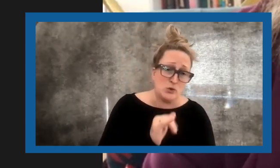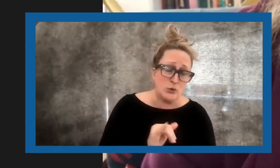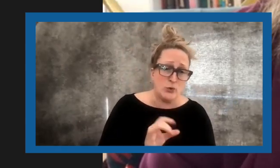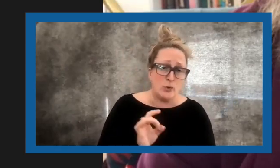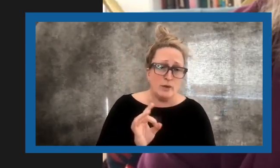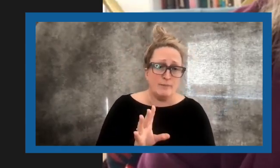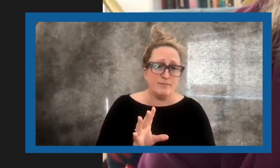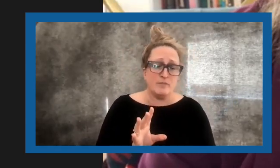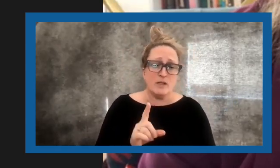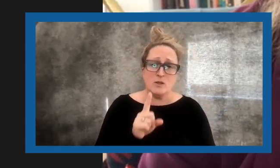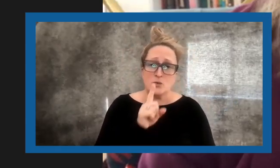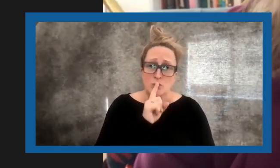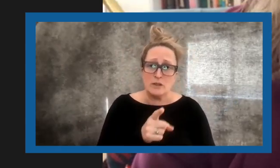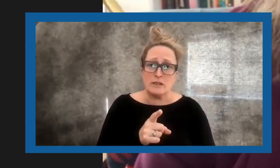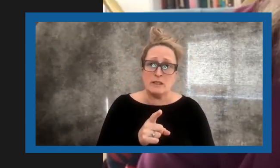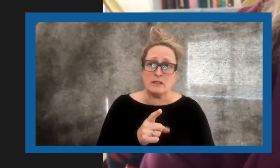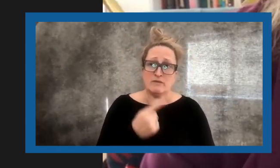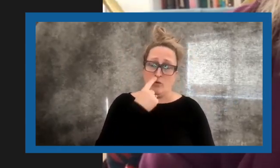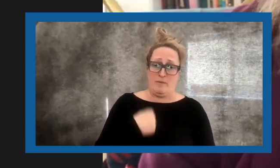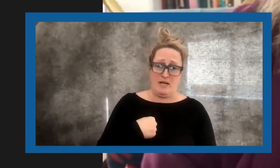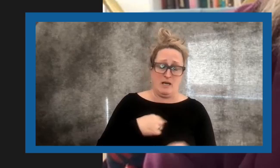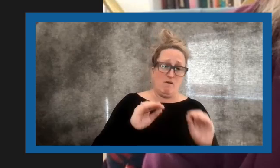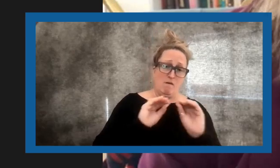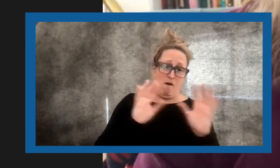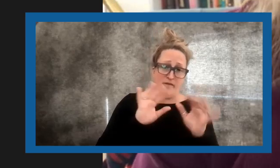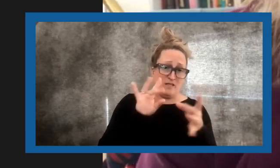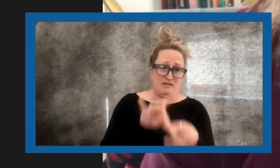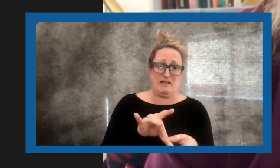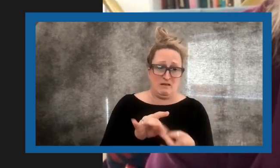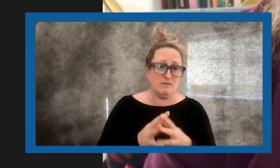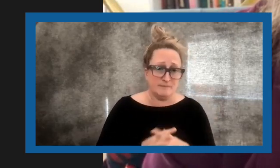that. It's to me, a very obvious link.